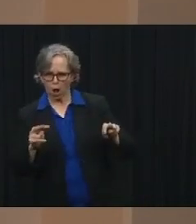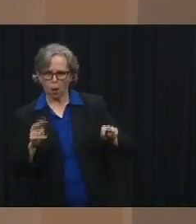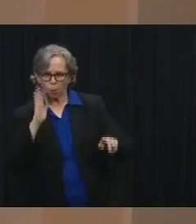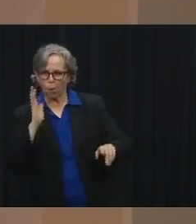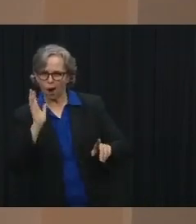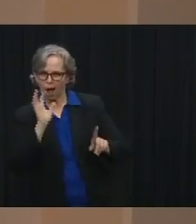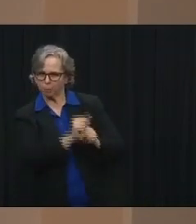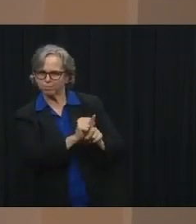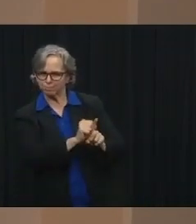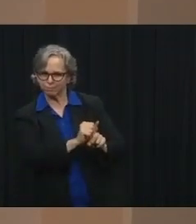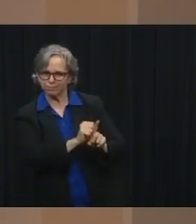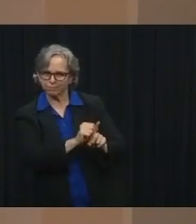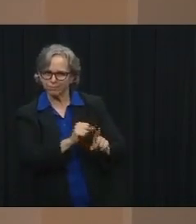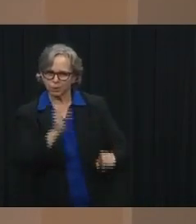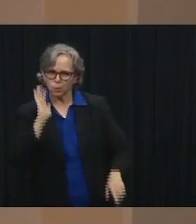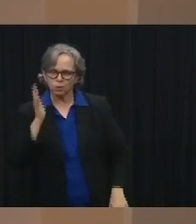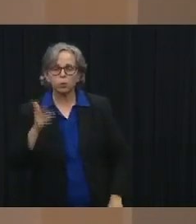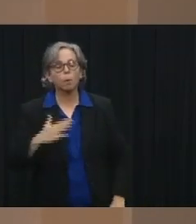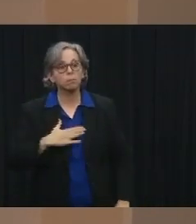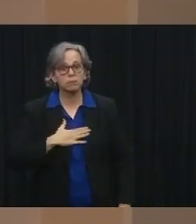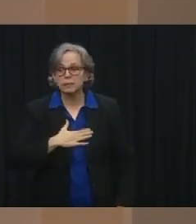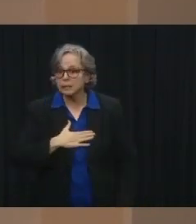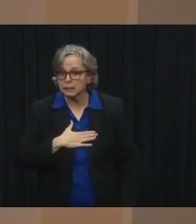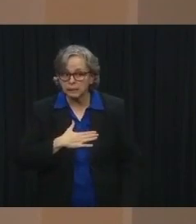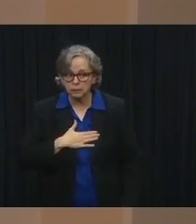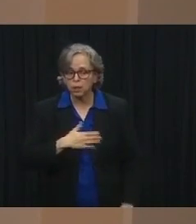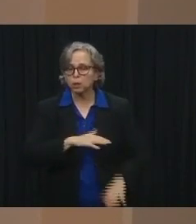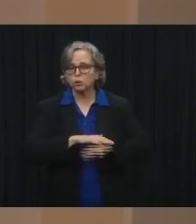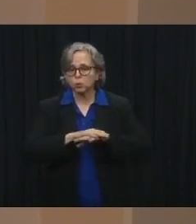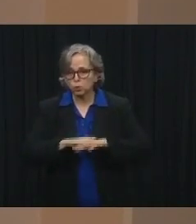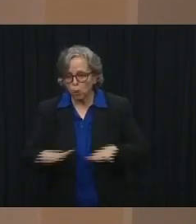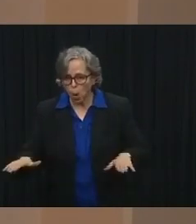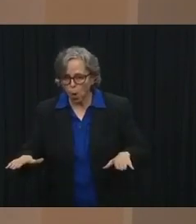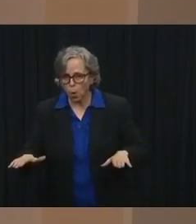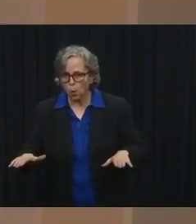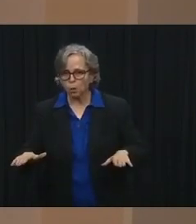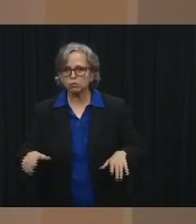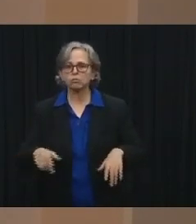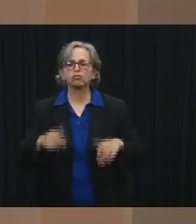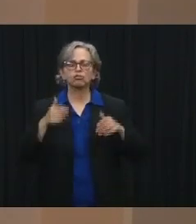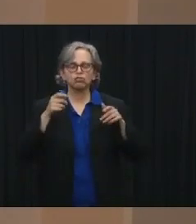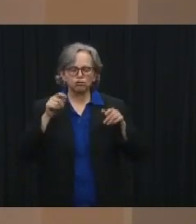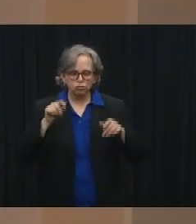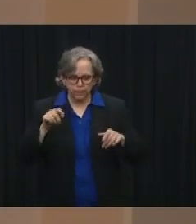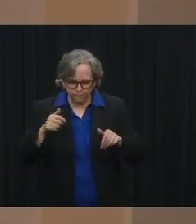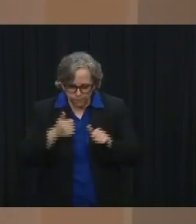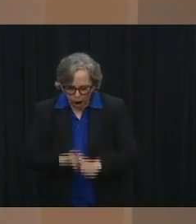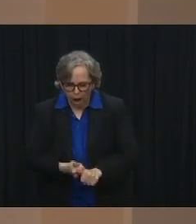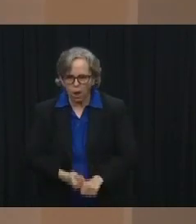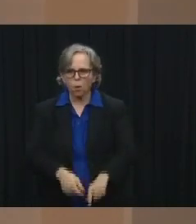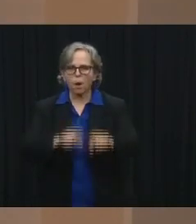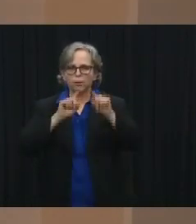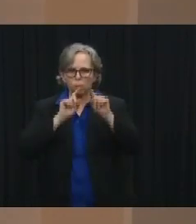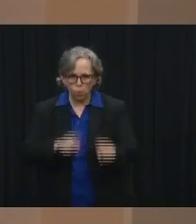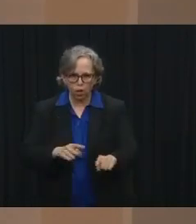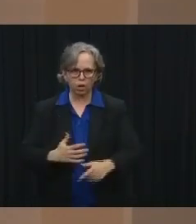that. Just simply comply with the order in its plain language as we ask you to do.